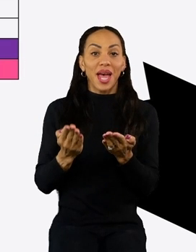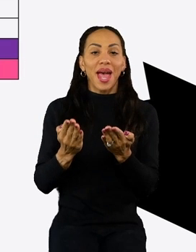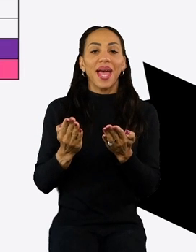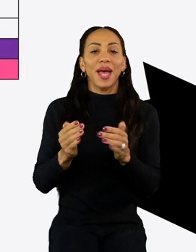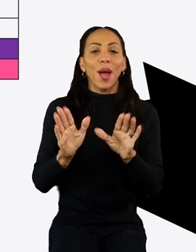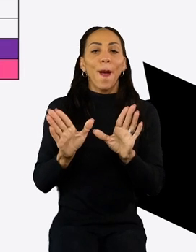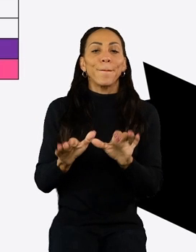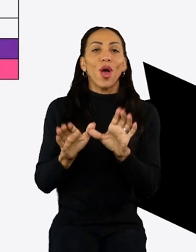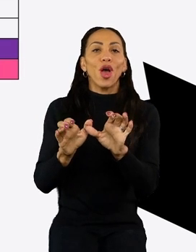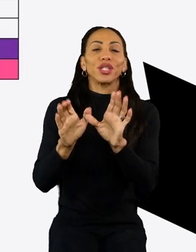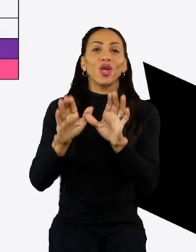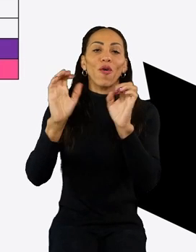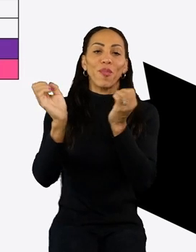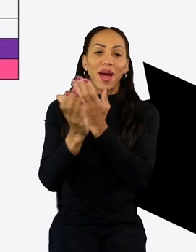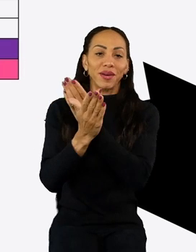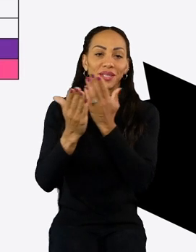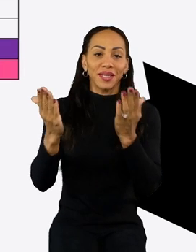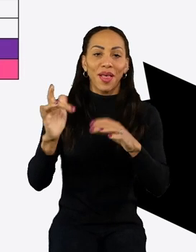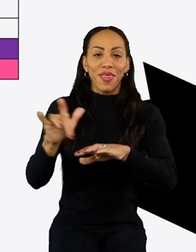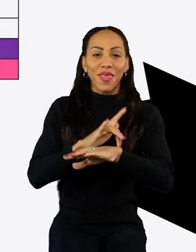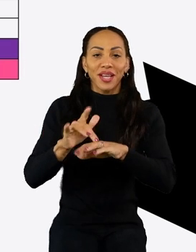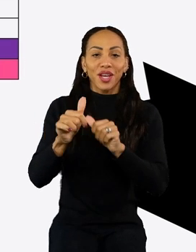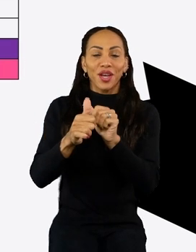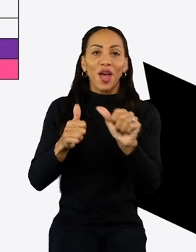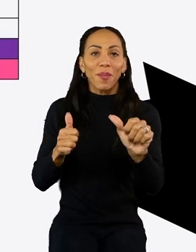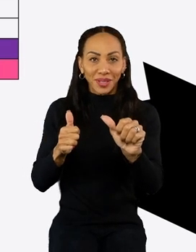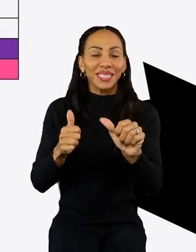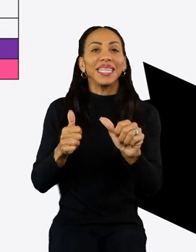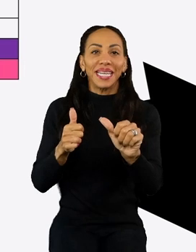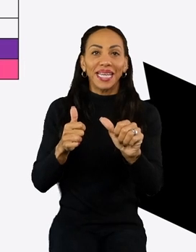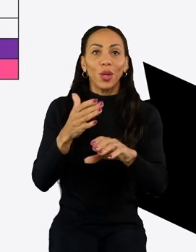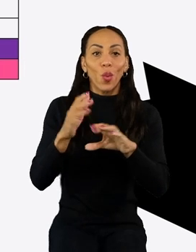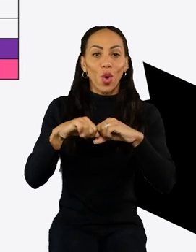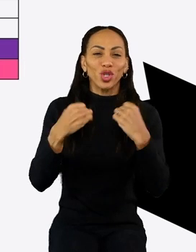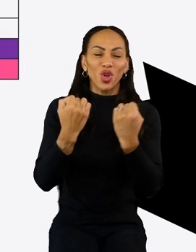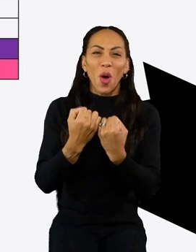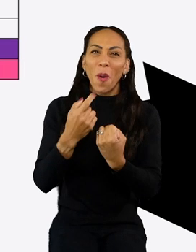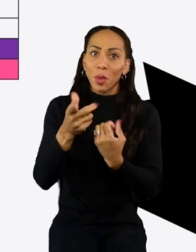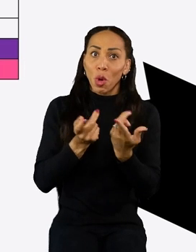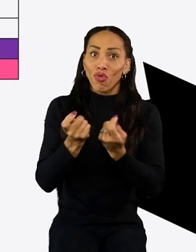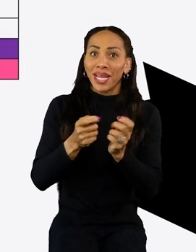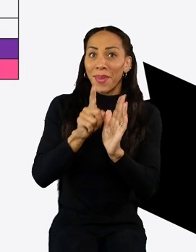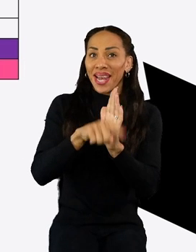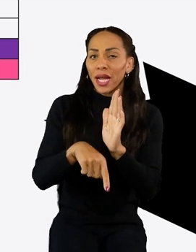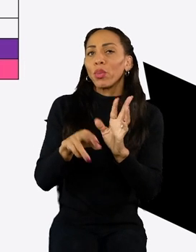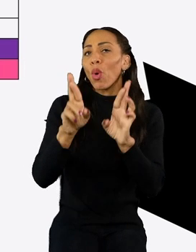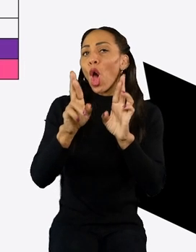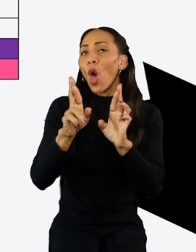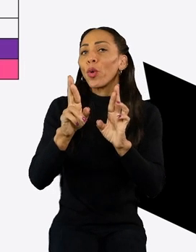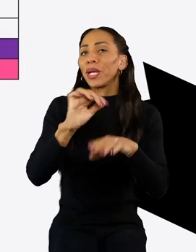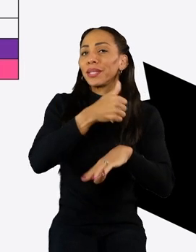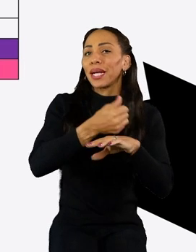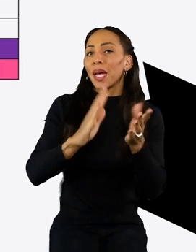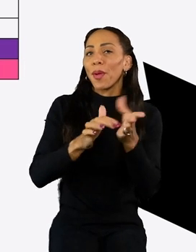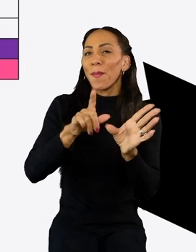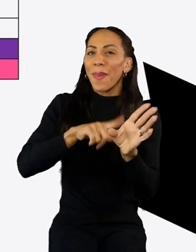today is our Birds of Paradise Theatre Company knowledge exchange workshop. We're running a little bit late. We anticipate, we hope to do